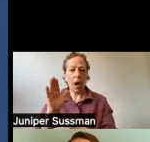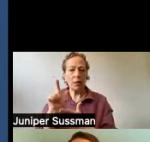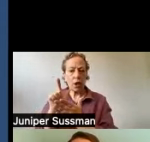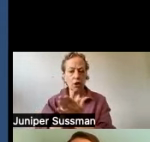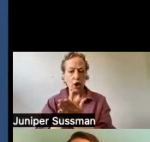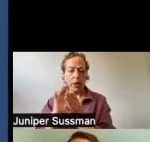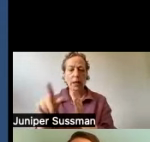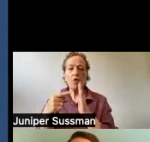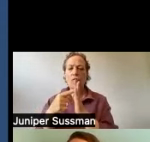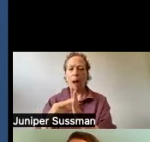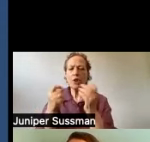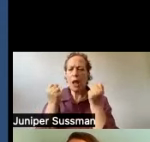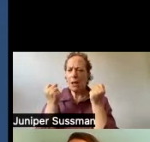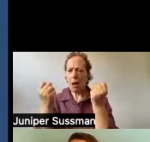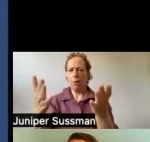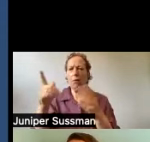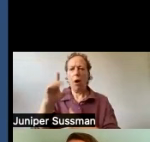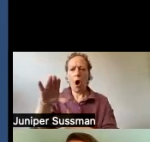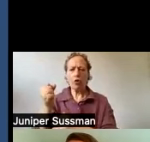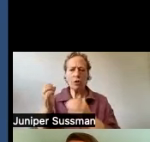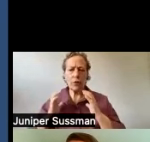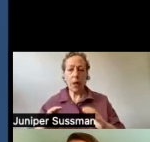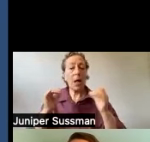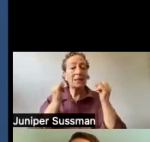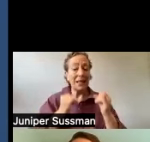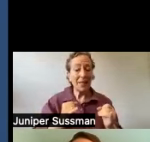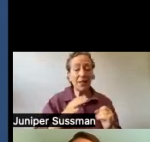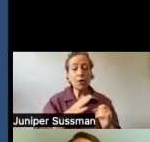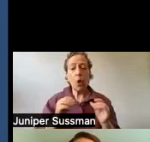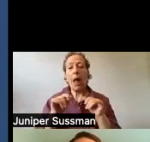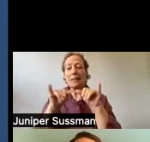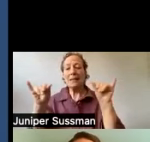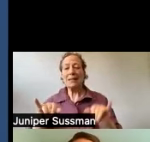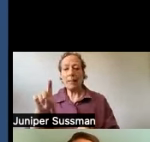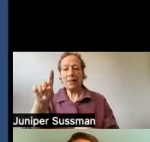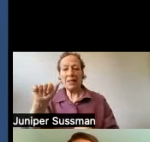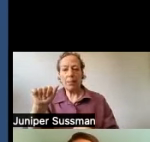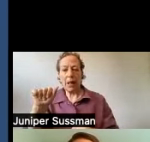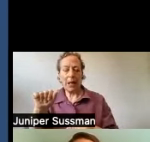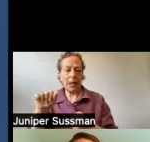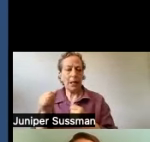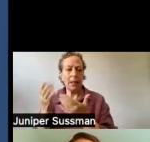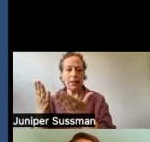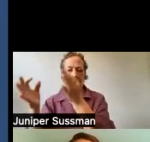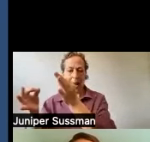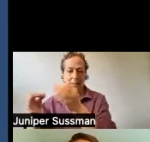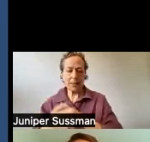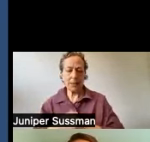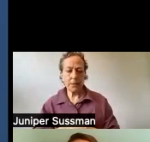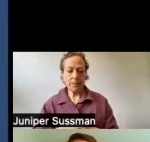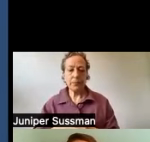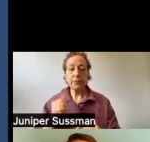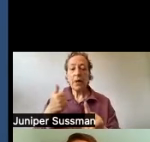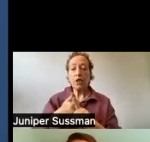has represented hundreds of clients in individual and systemic disability discrimination cases. Rachel is the